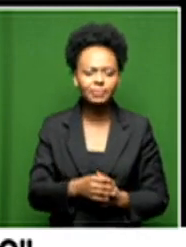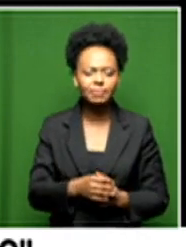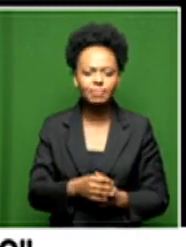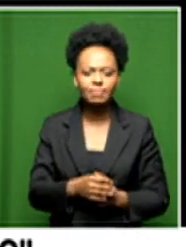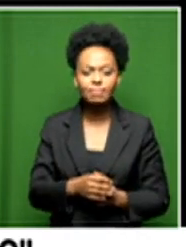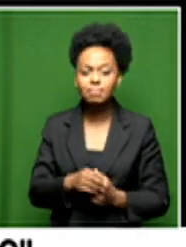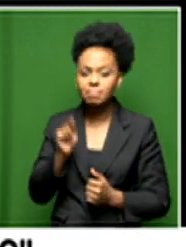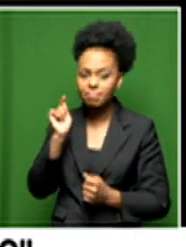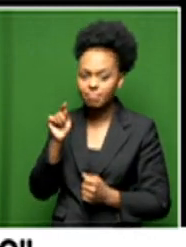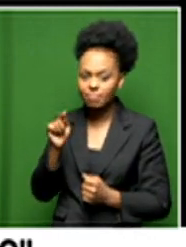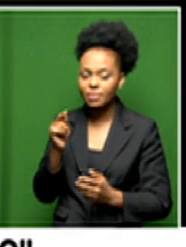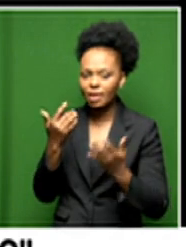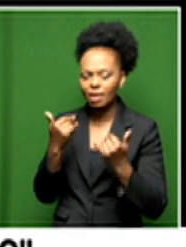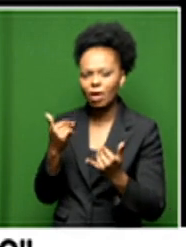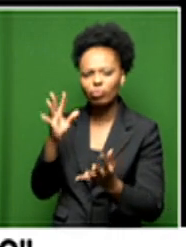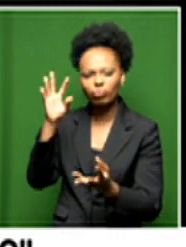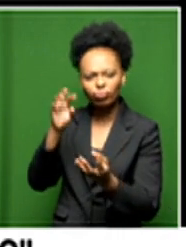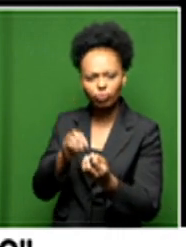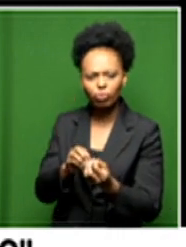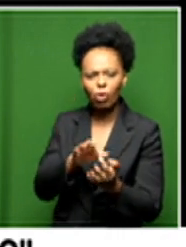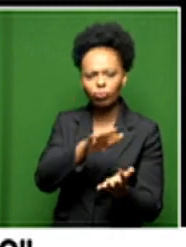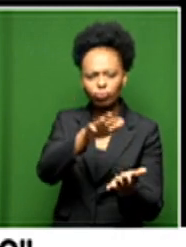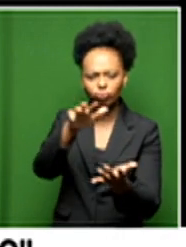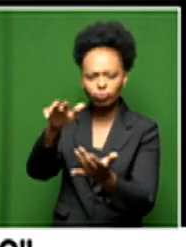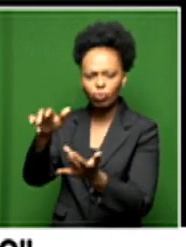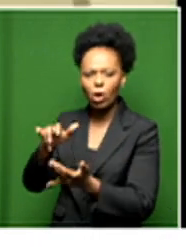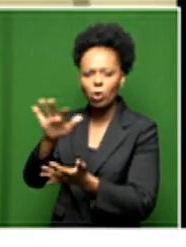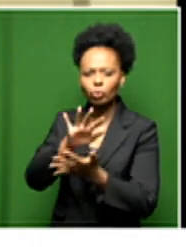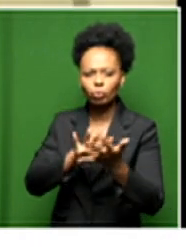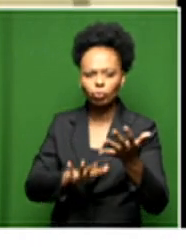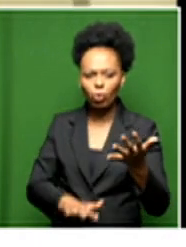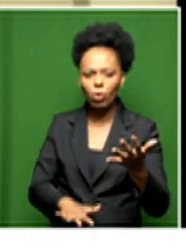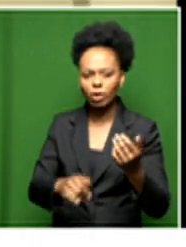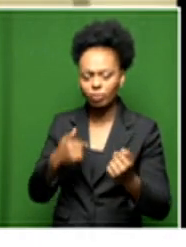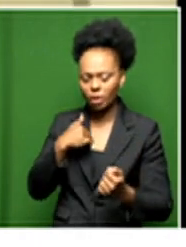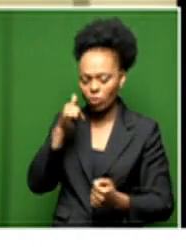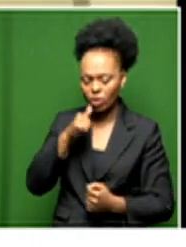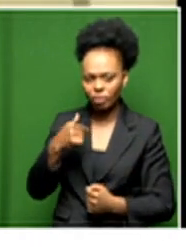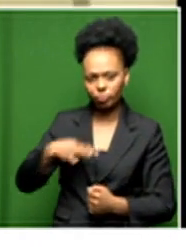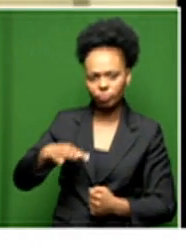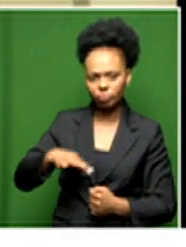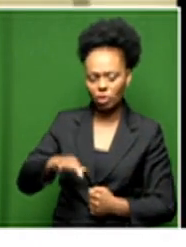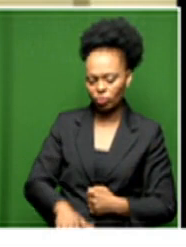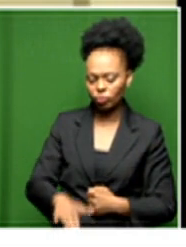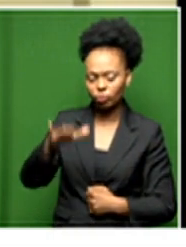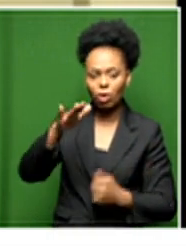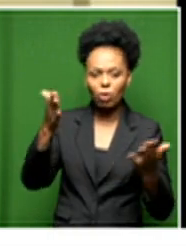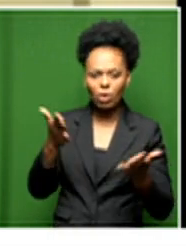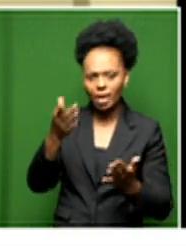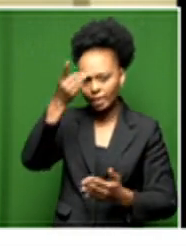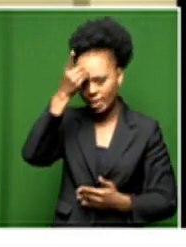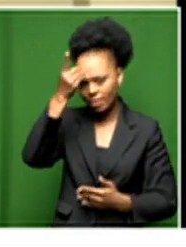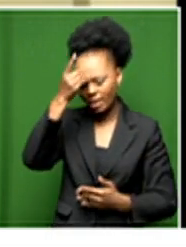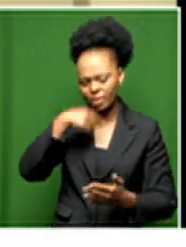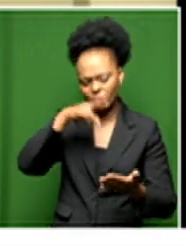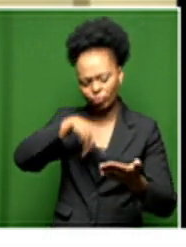Well, it's a collection of stories that take you through my life as a young girl growing up in Durban and reading lots of